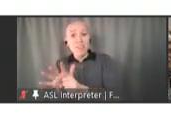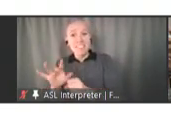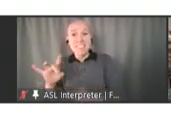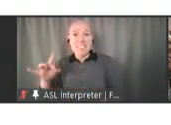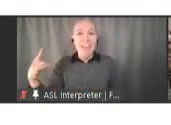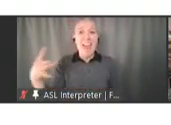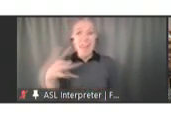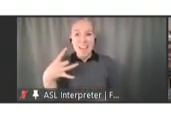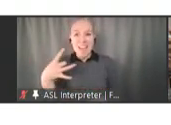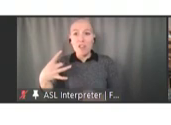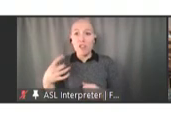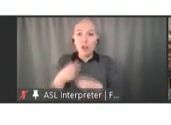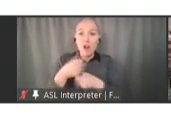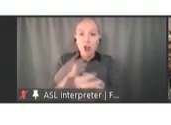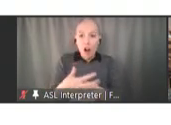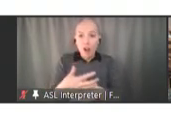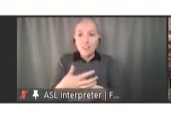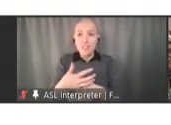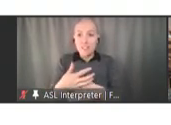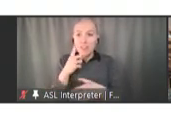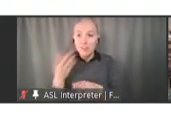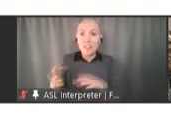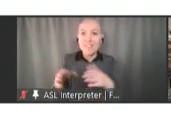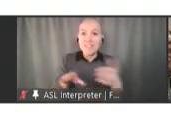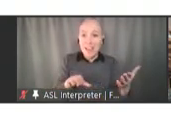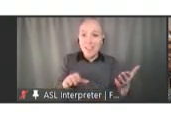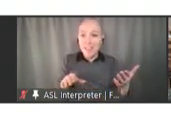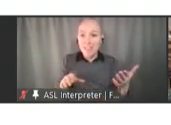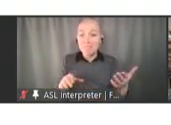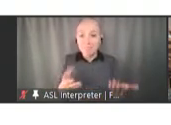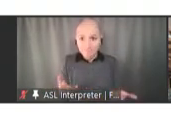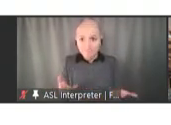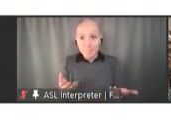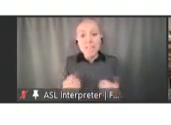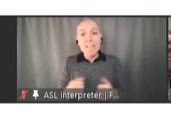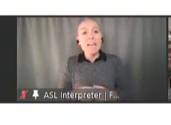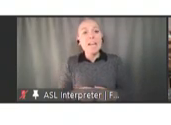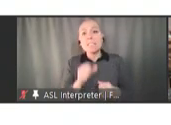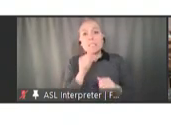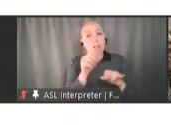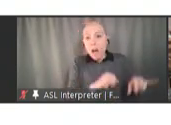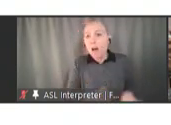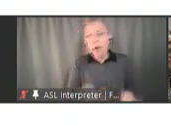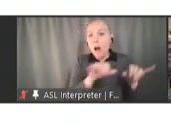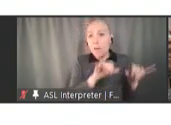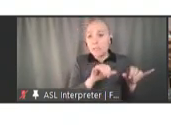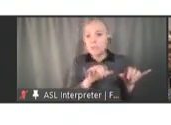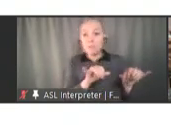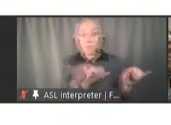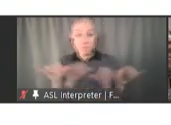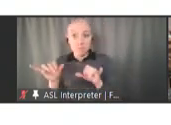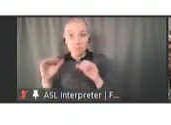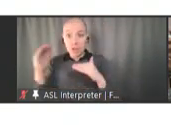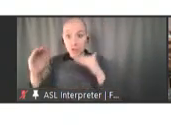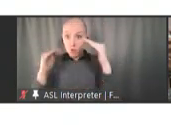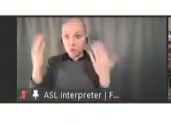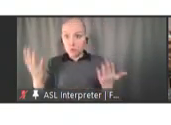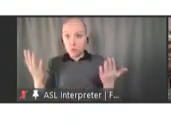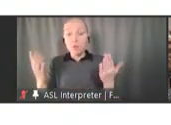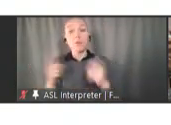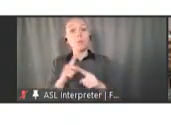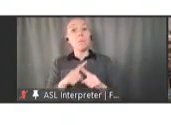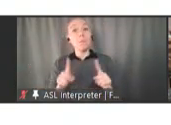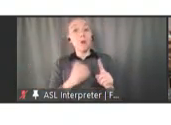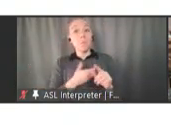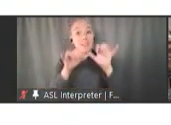is not as common in children as it is in older adults. We as a system seem to place a value on children